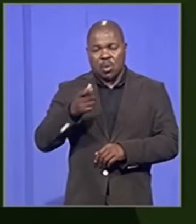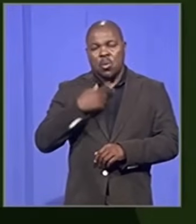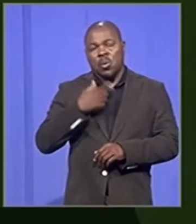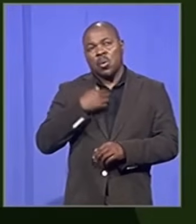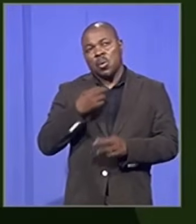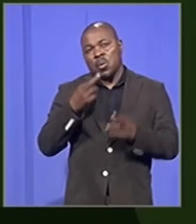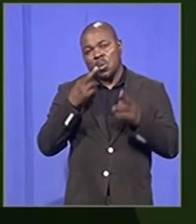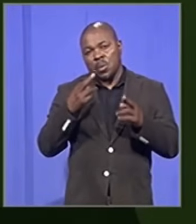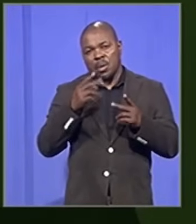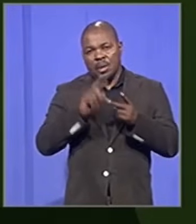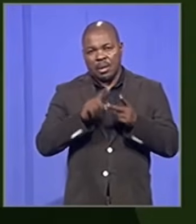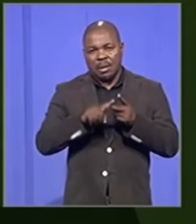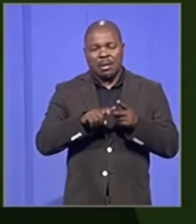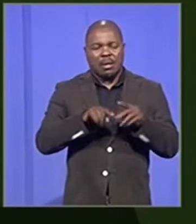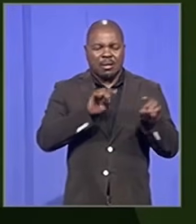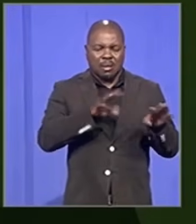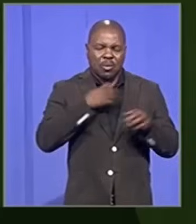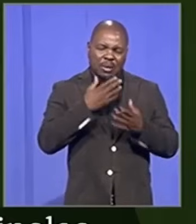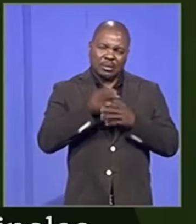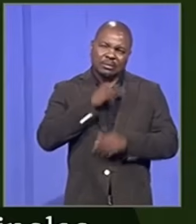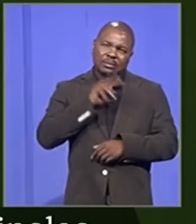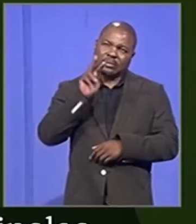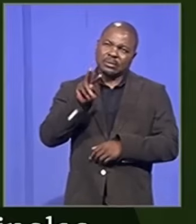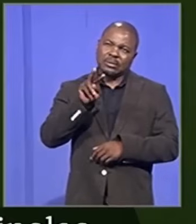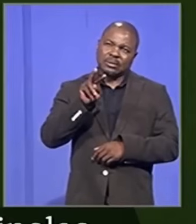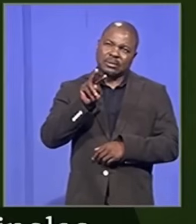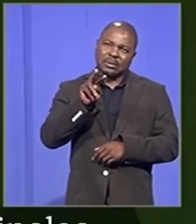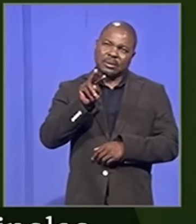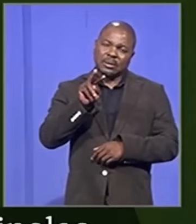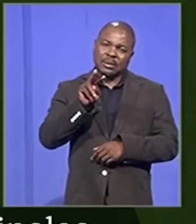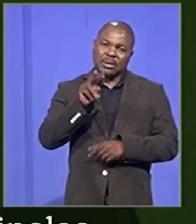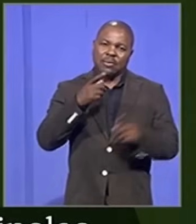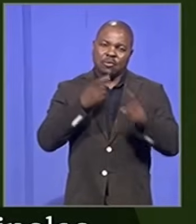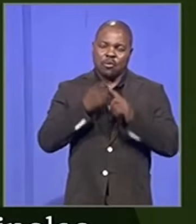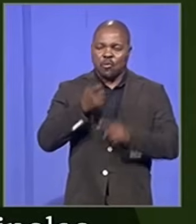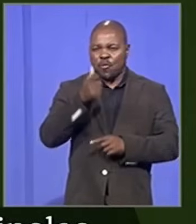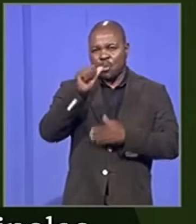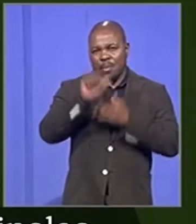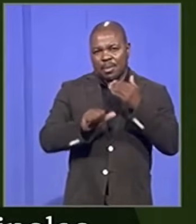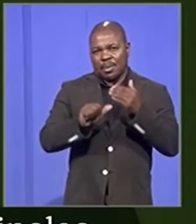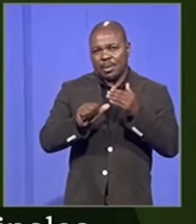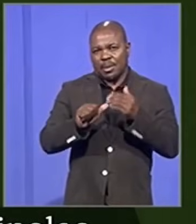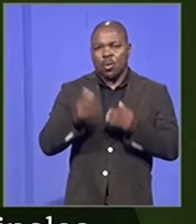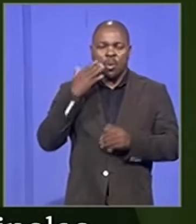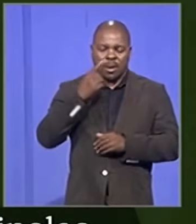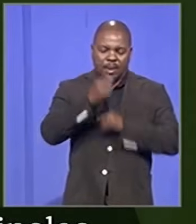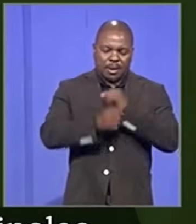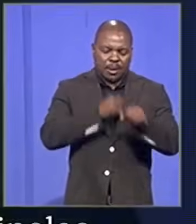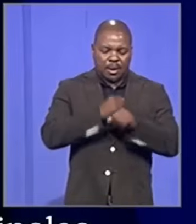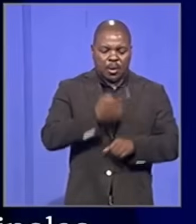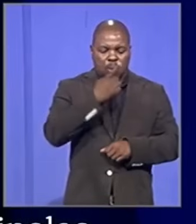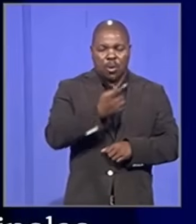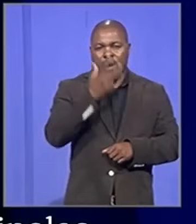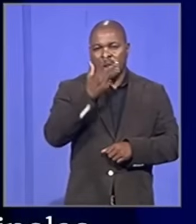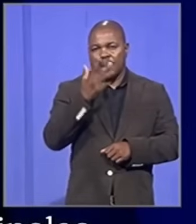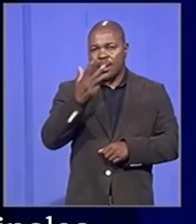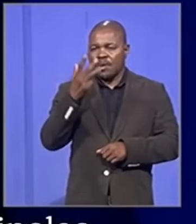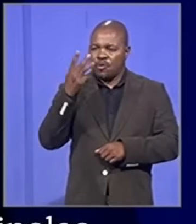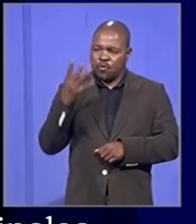and agonies could be seen in those few months of 1994.